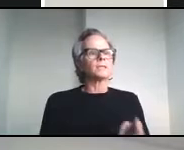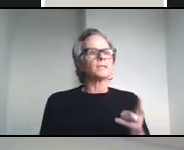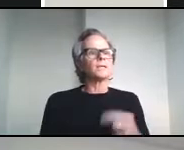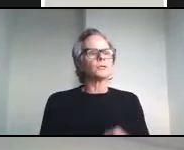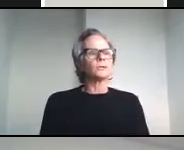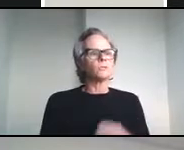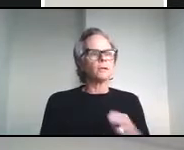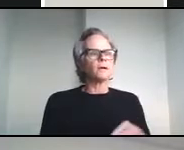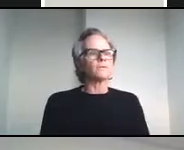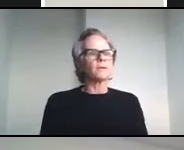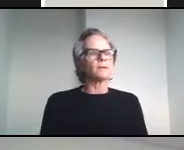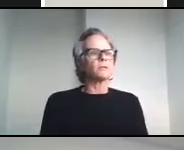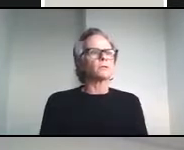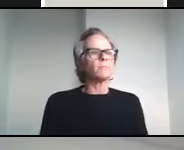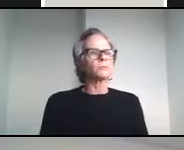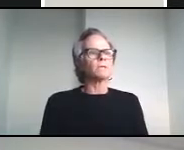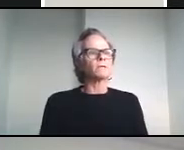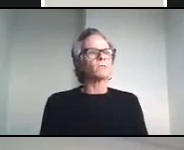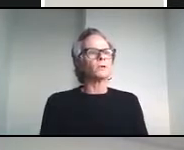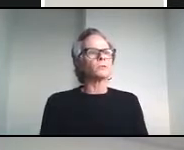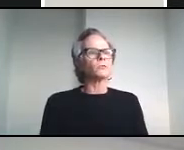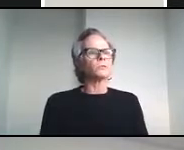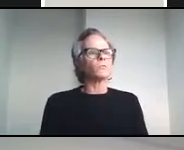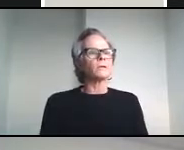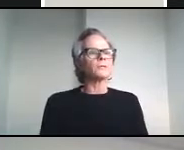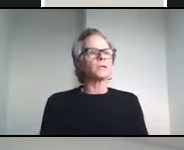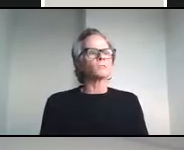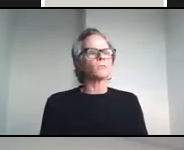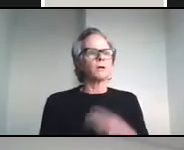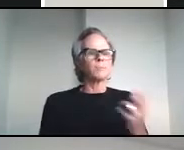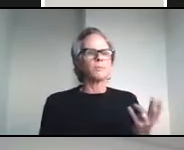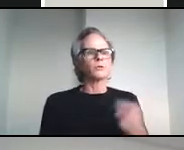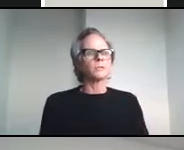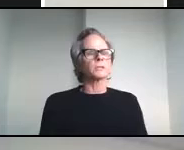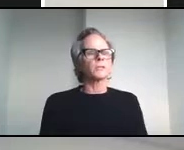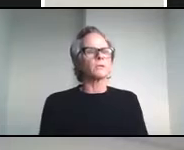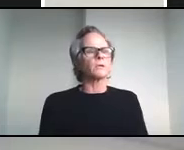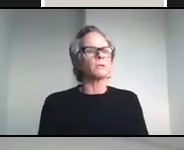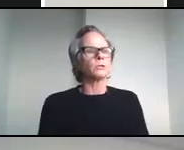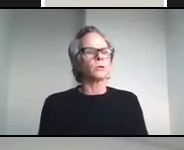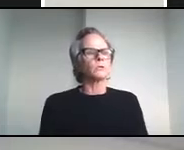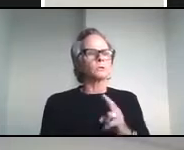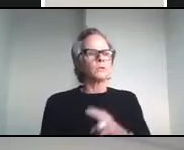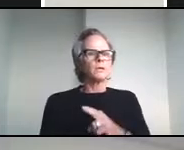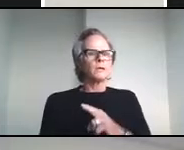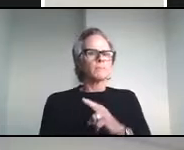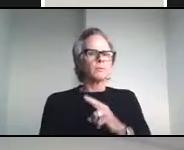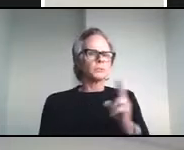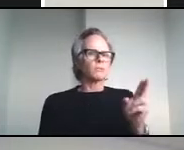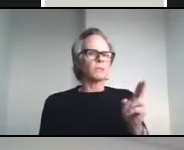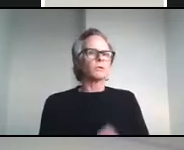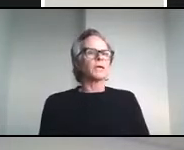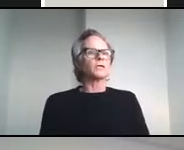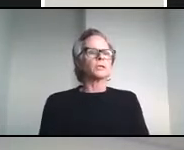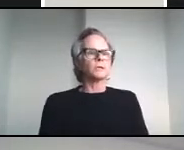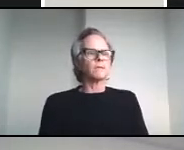and the existing entrance right off the elevator that most everyone uses. One of the things we are proposing that I'm going to be showing you is proposing